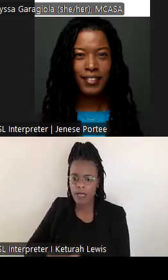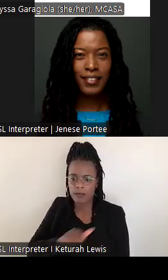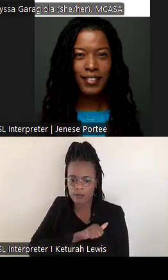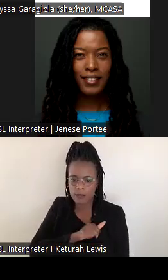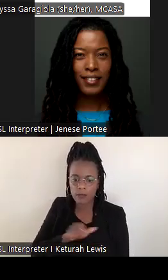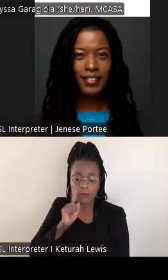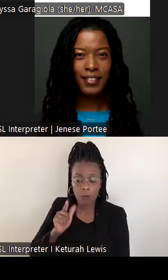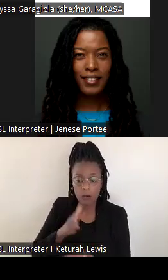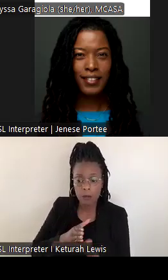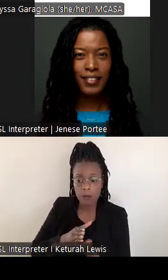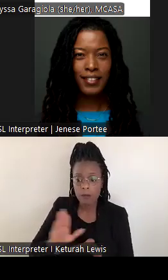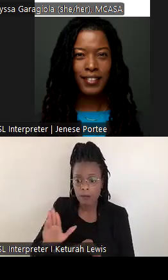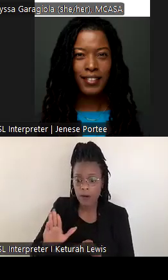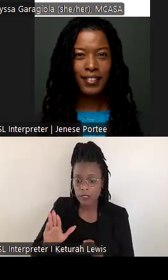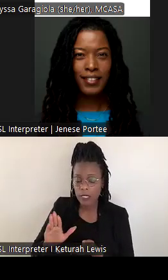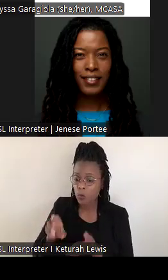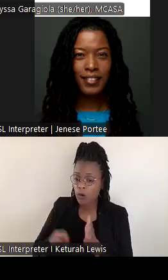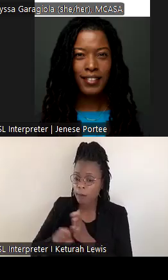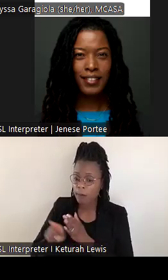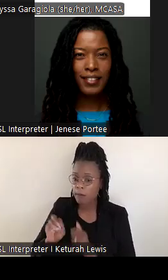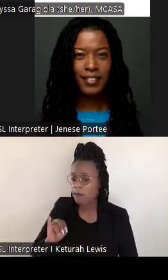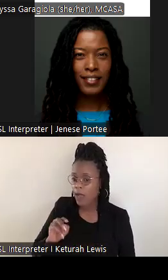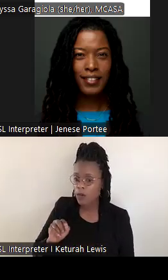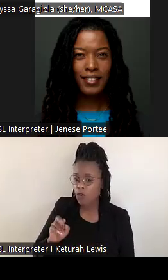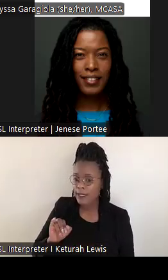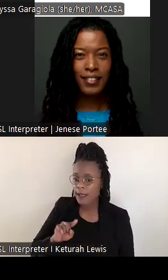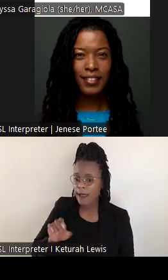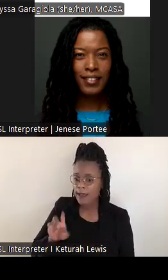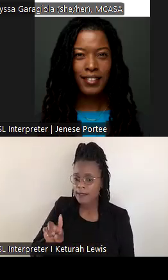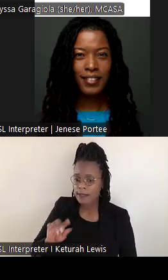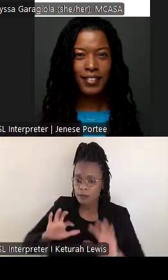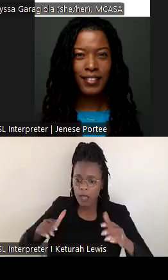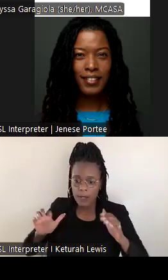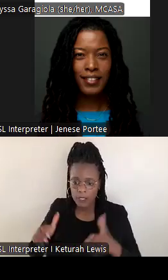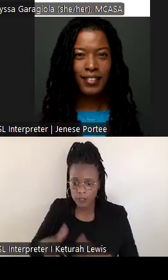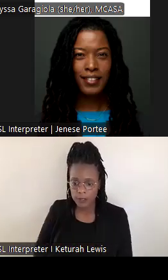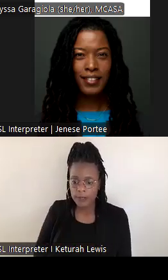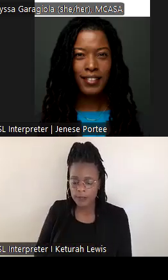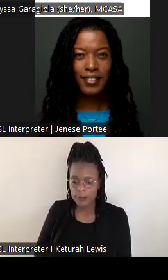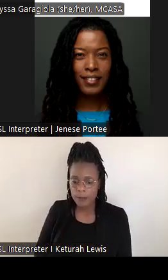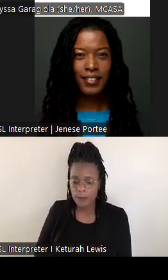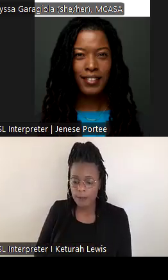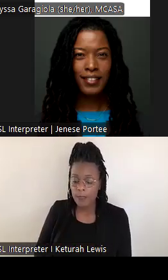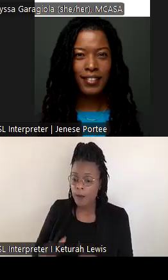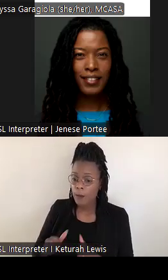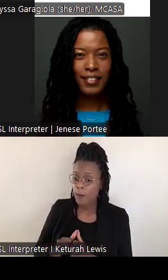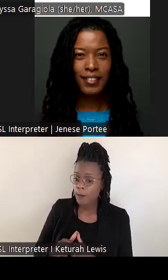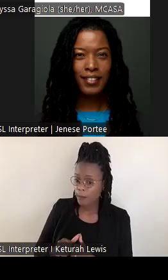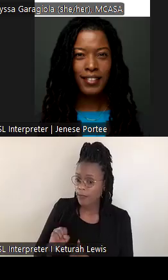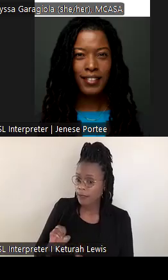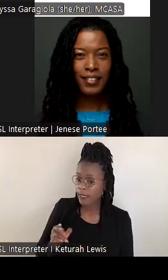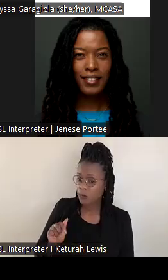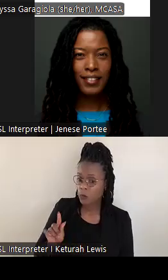towards minoritized populations. When it comes to sexual violence, prevention cannot be